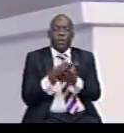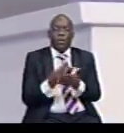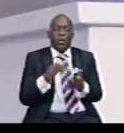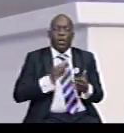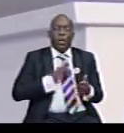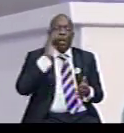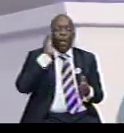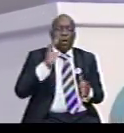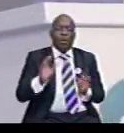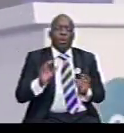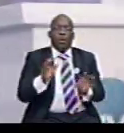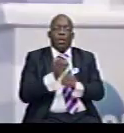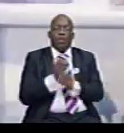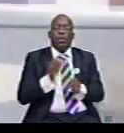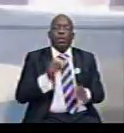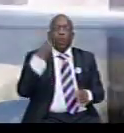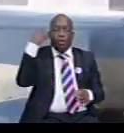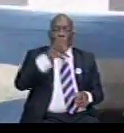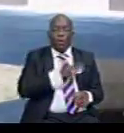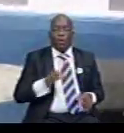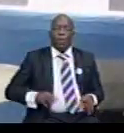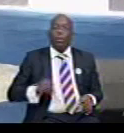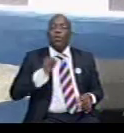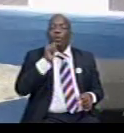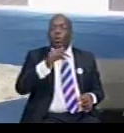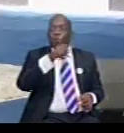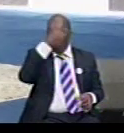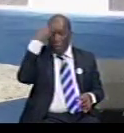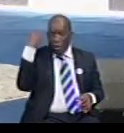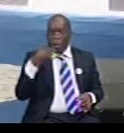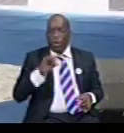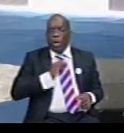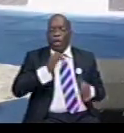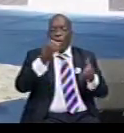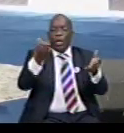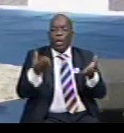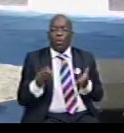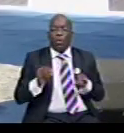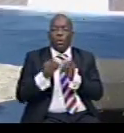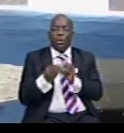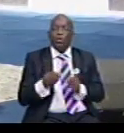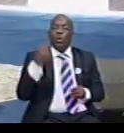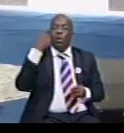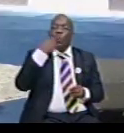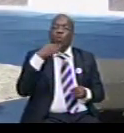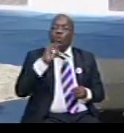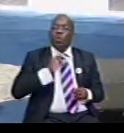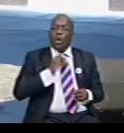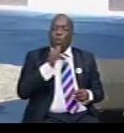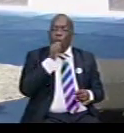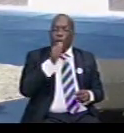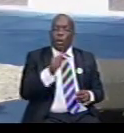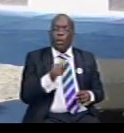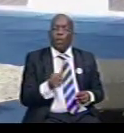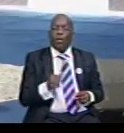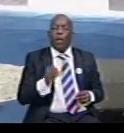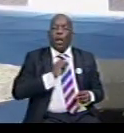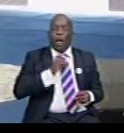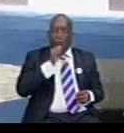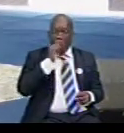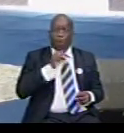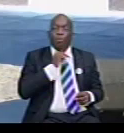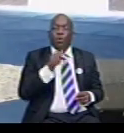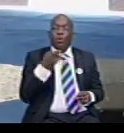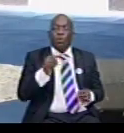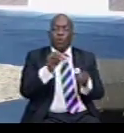not because I want a big number. Who am I? I am not the owner of the kingdom.